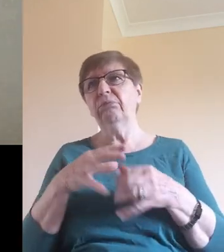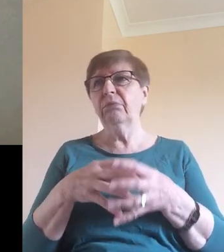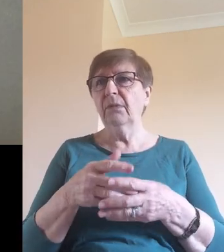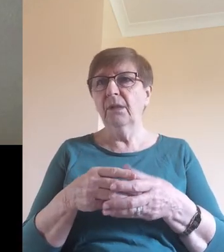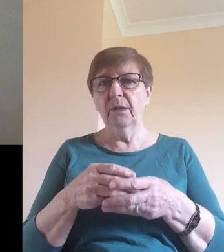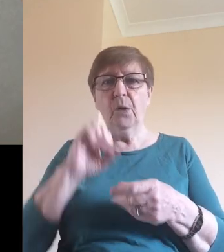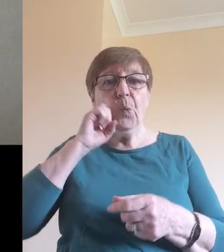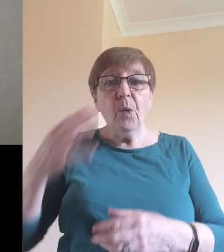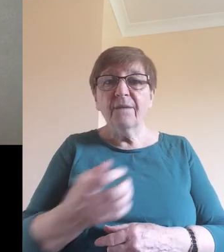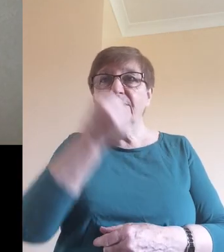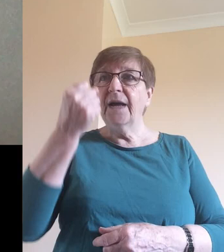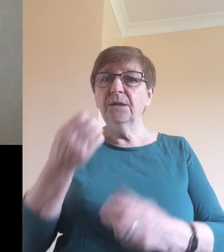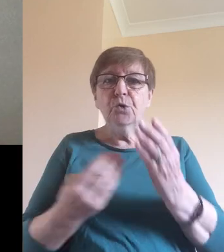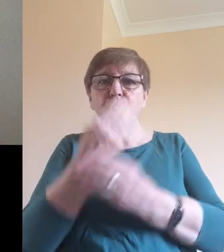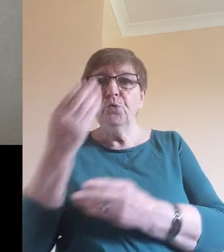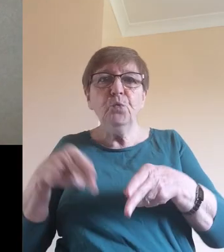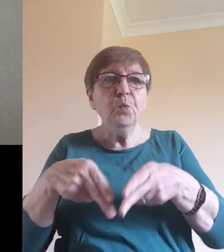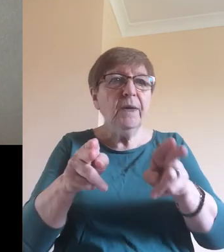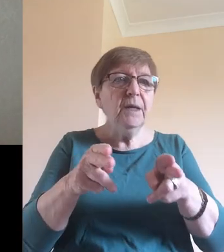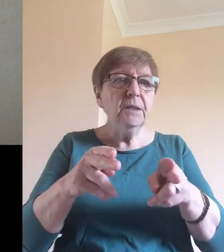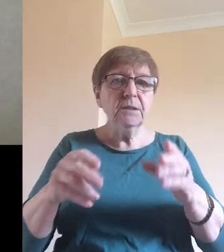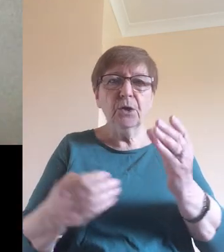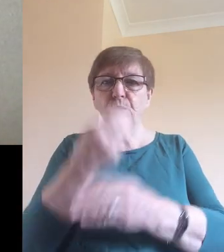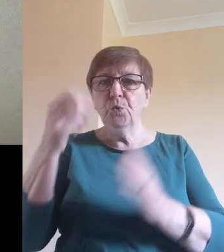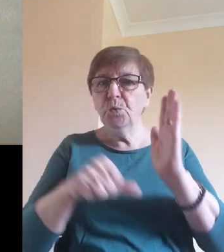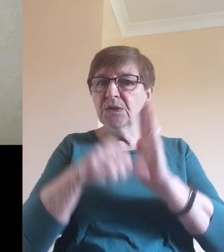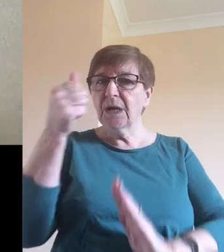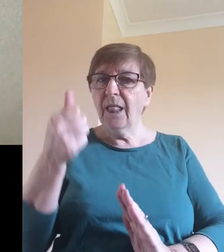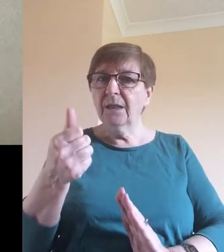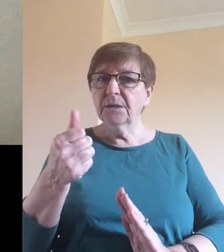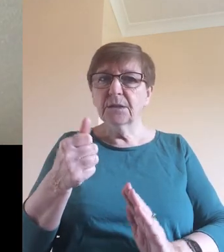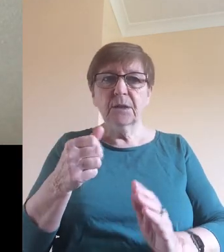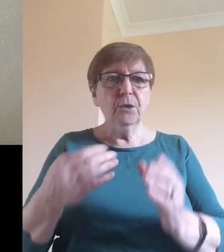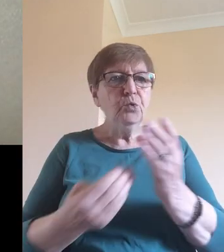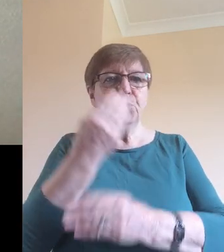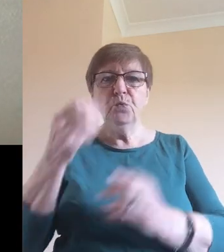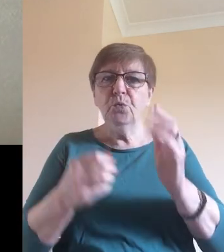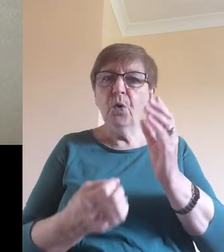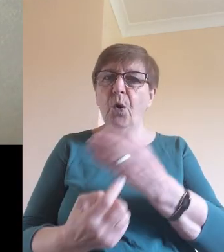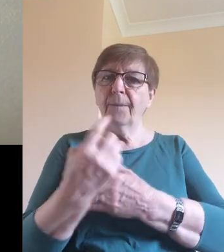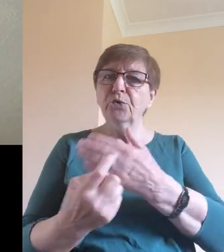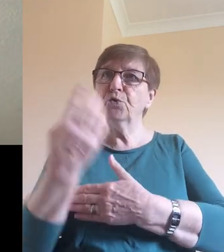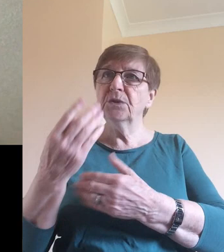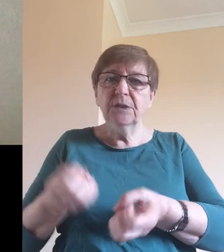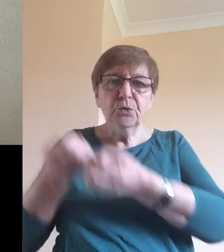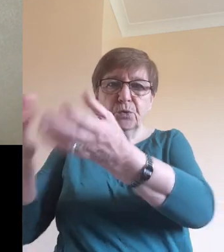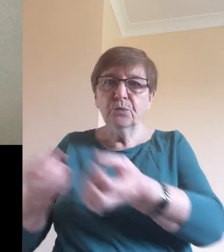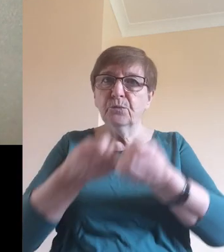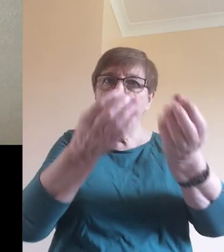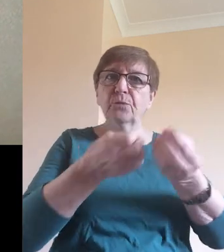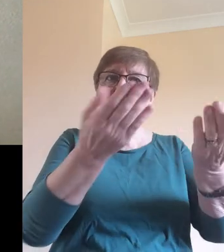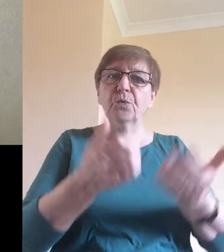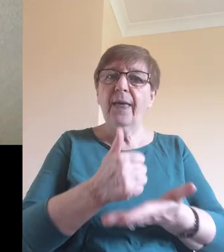ways, new skills to develop, new opportunities to contribute. I'm